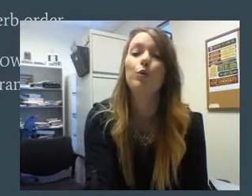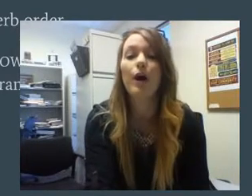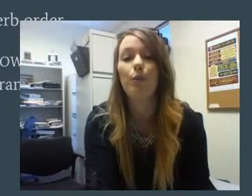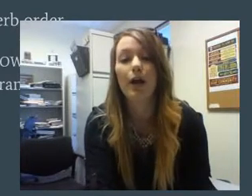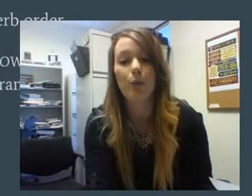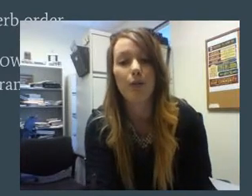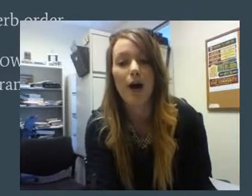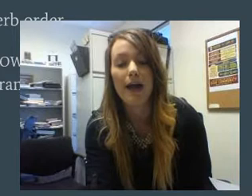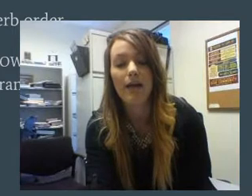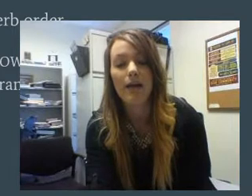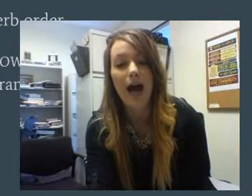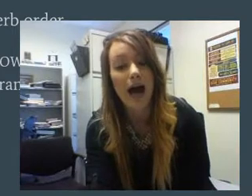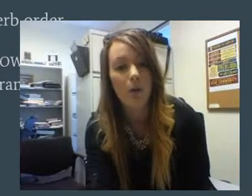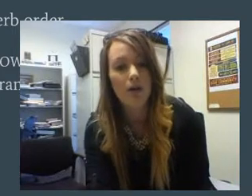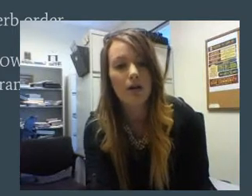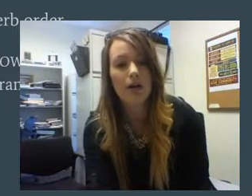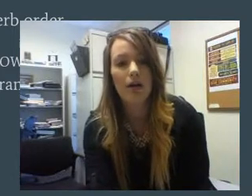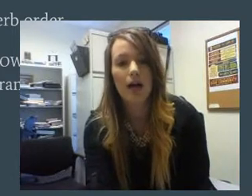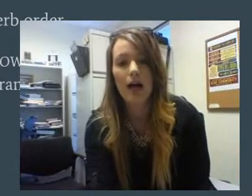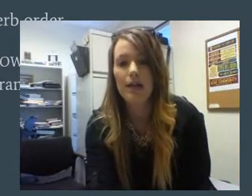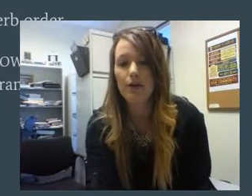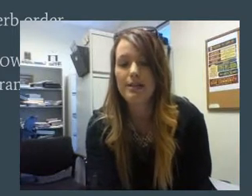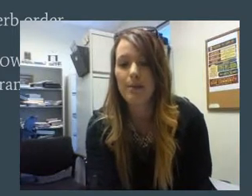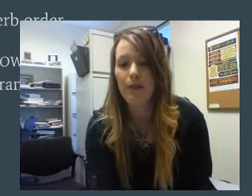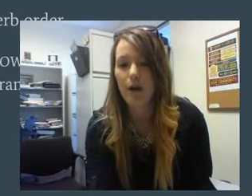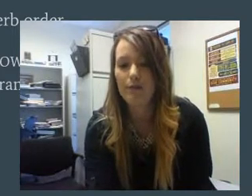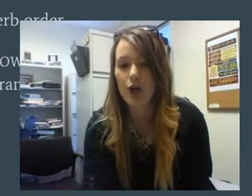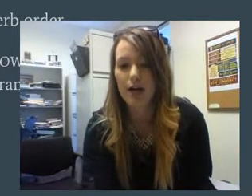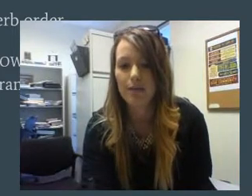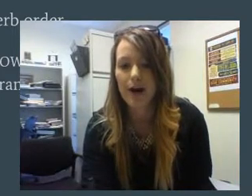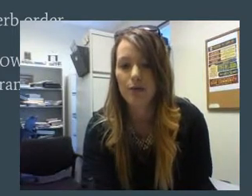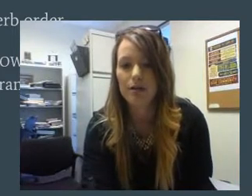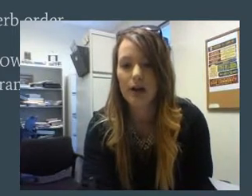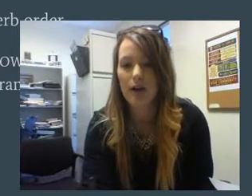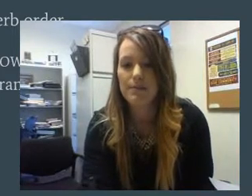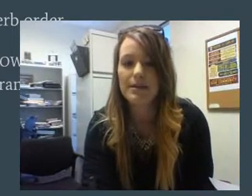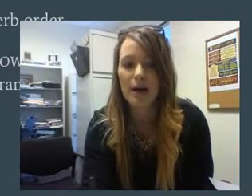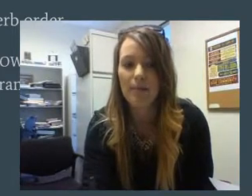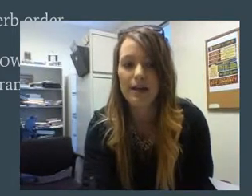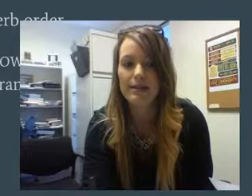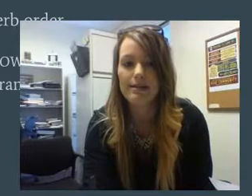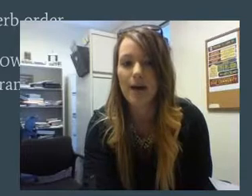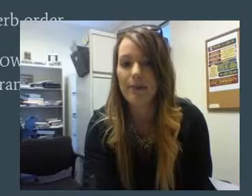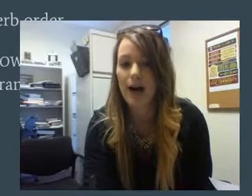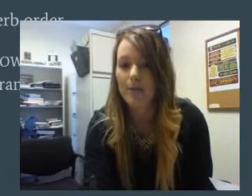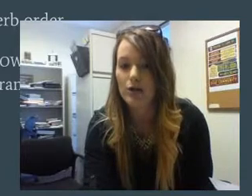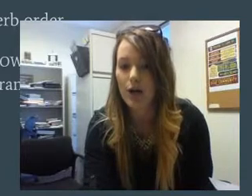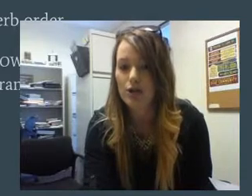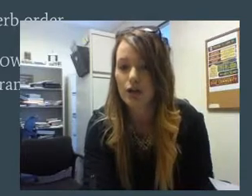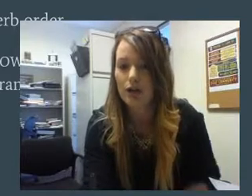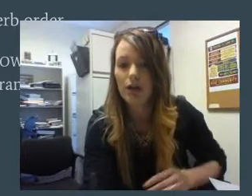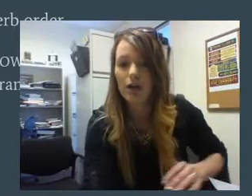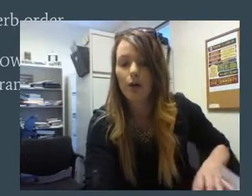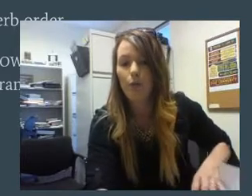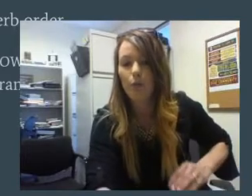Who, what, where, when, why, how. Another example that we've talked about some is topic-comment